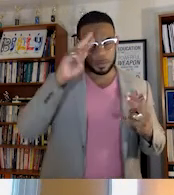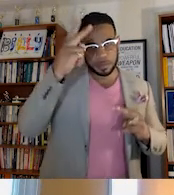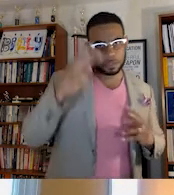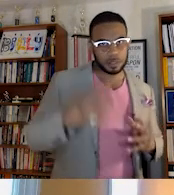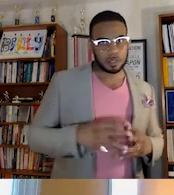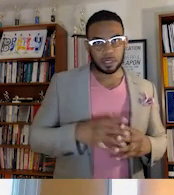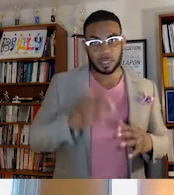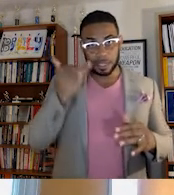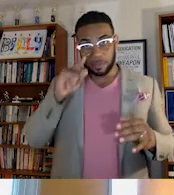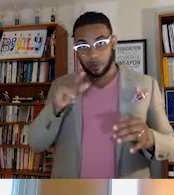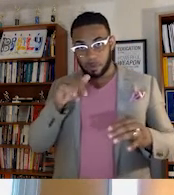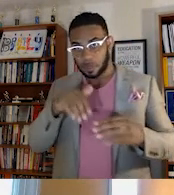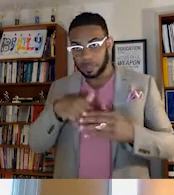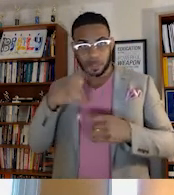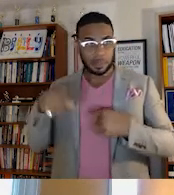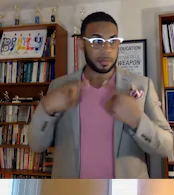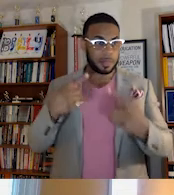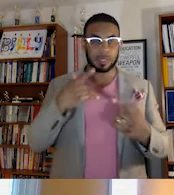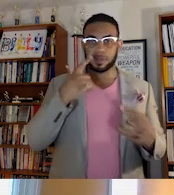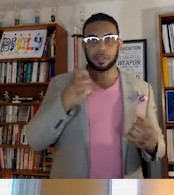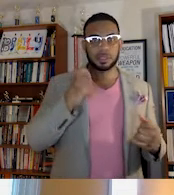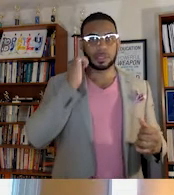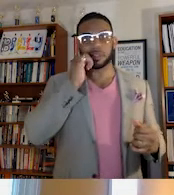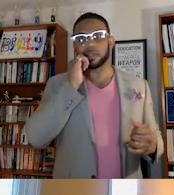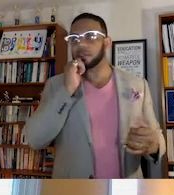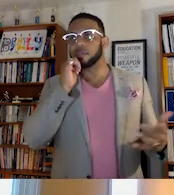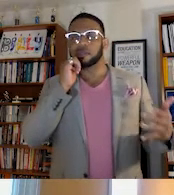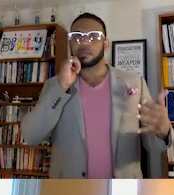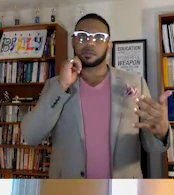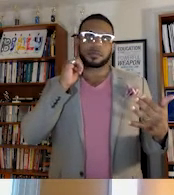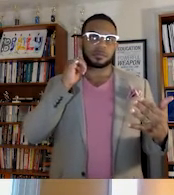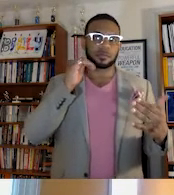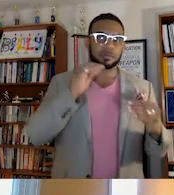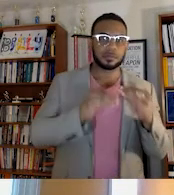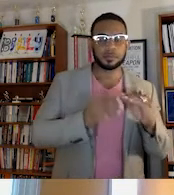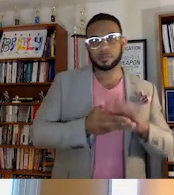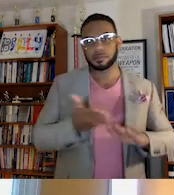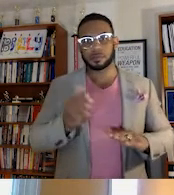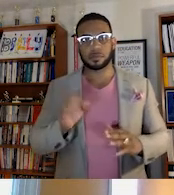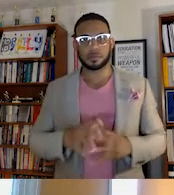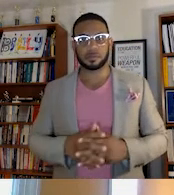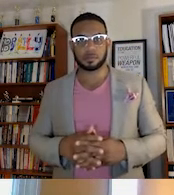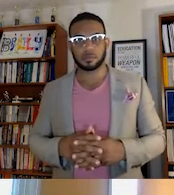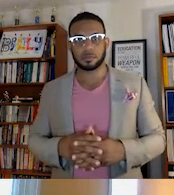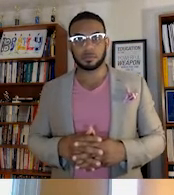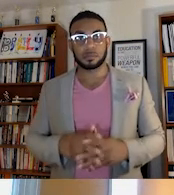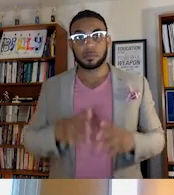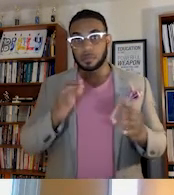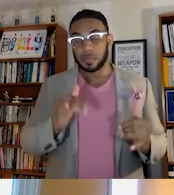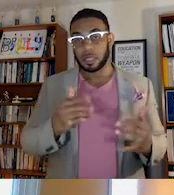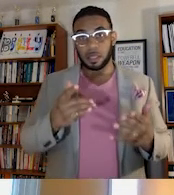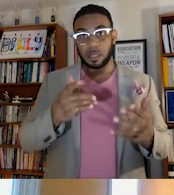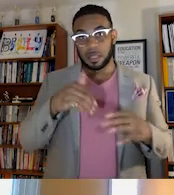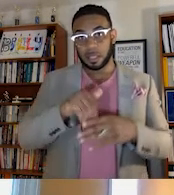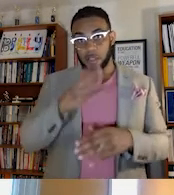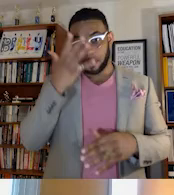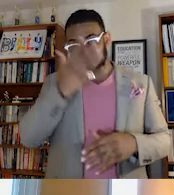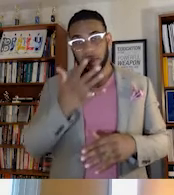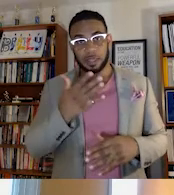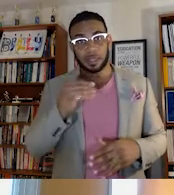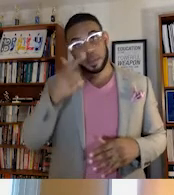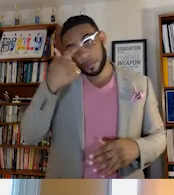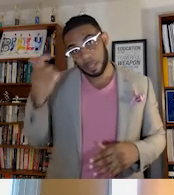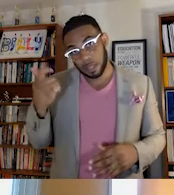misinterpreted if you were in the midst of just the daily mayhem and such. Now, I mean, it's in your face,